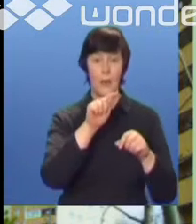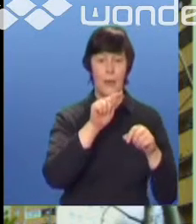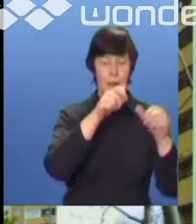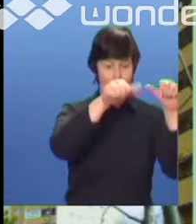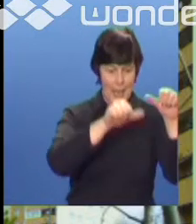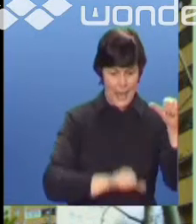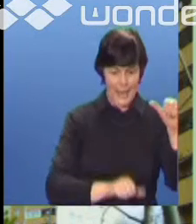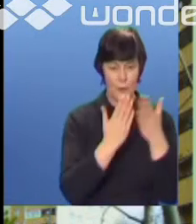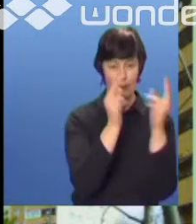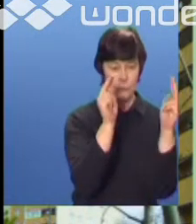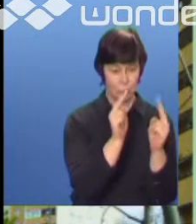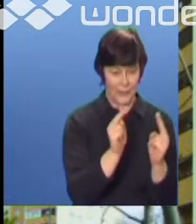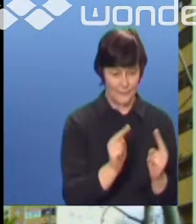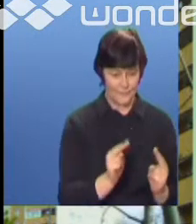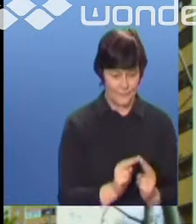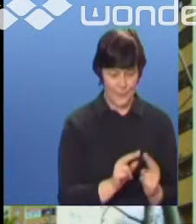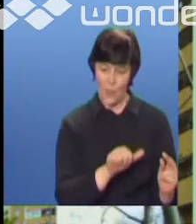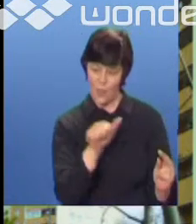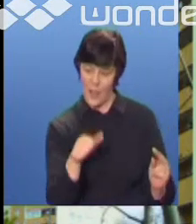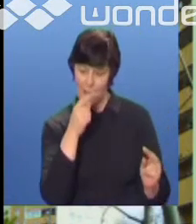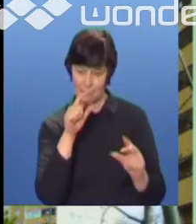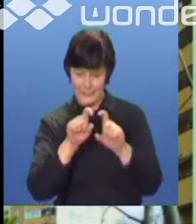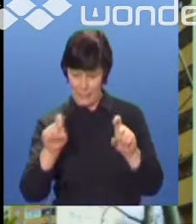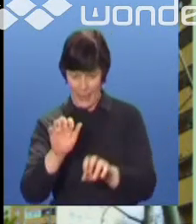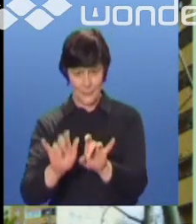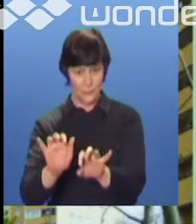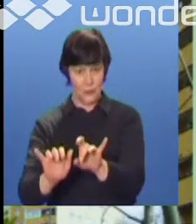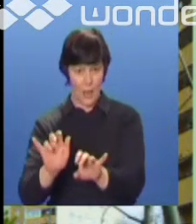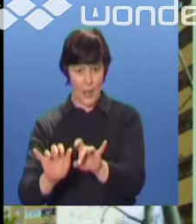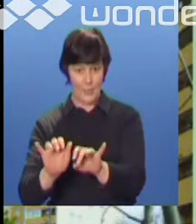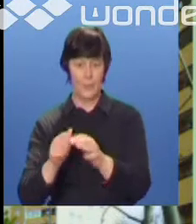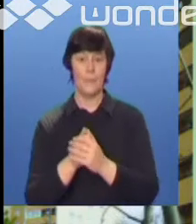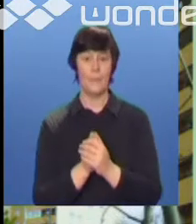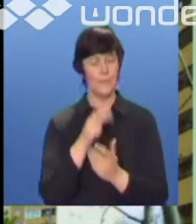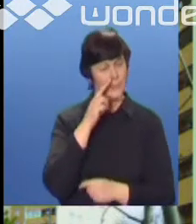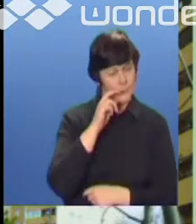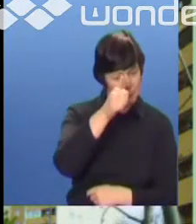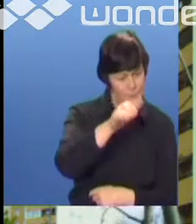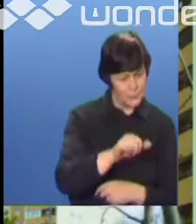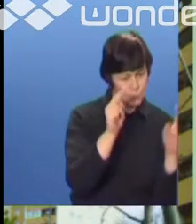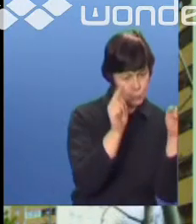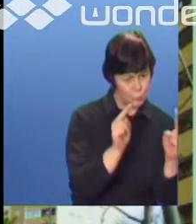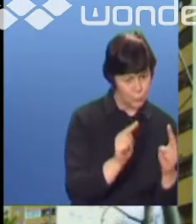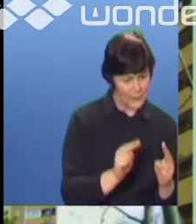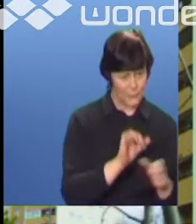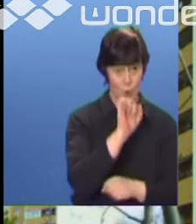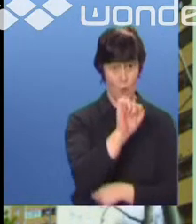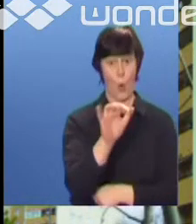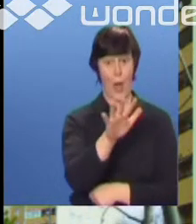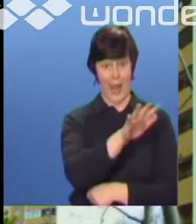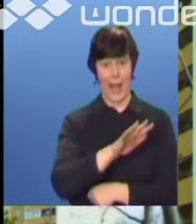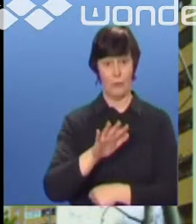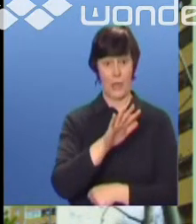Now, you'll notice here that there is a drop-down list of abbreviations and some spaces to type next to it. All you have to do is select the